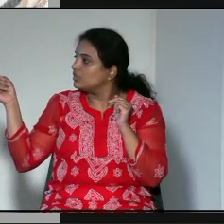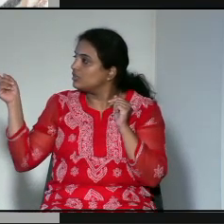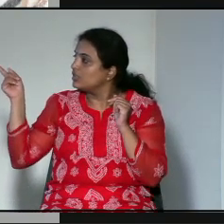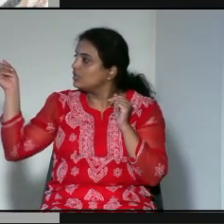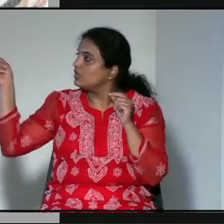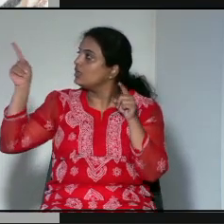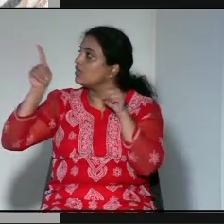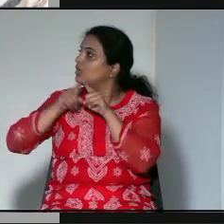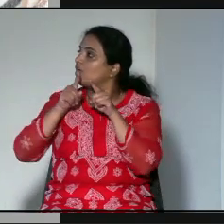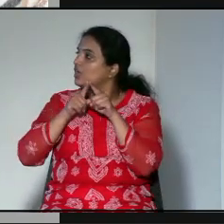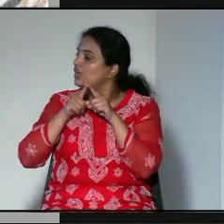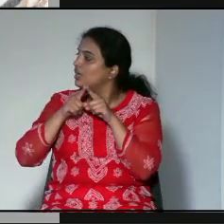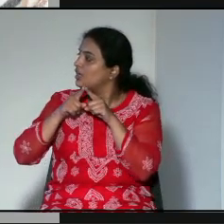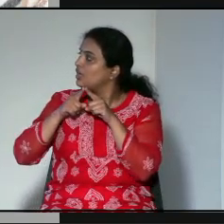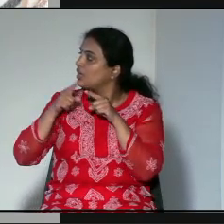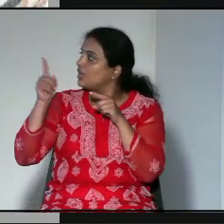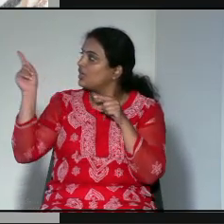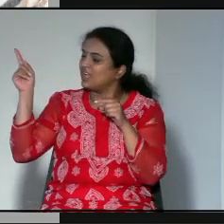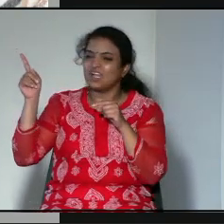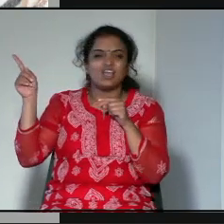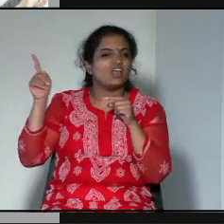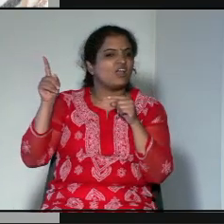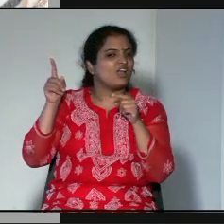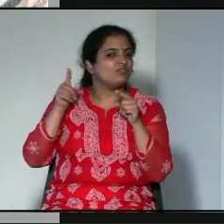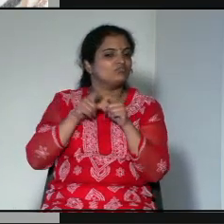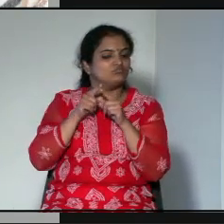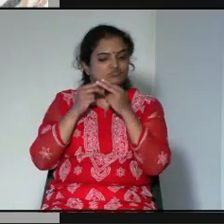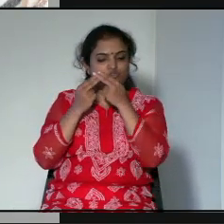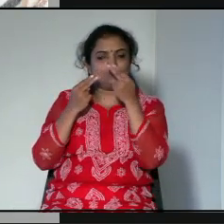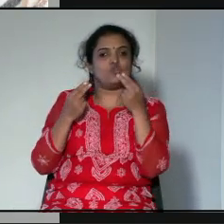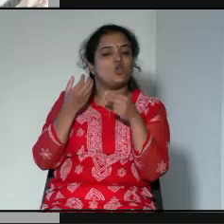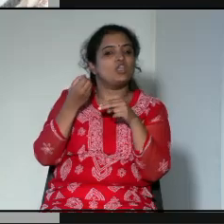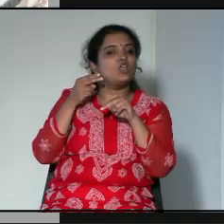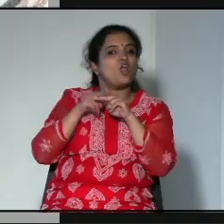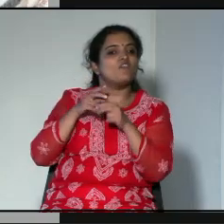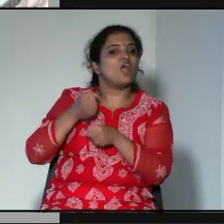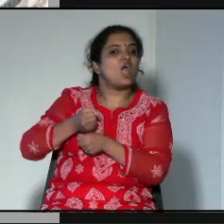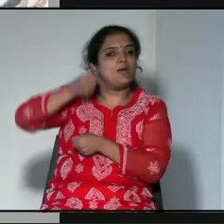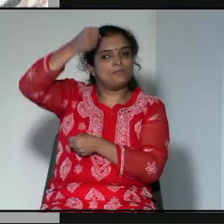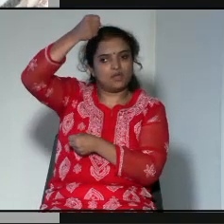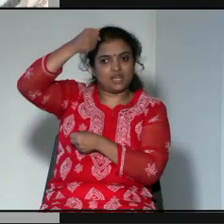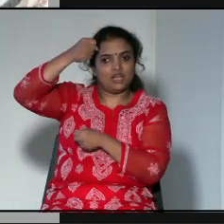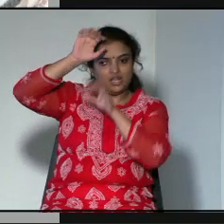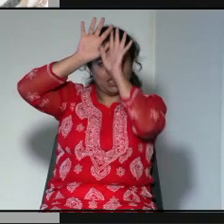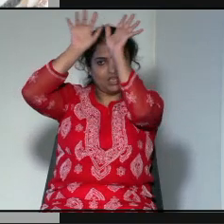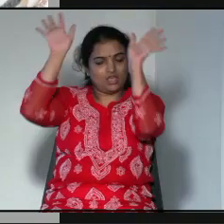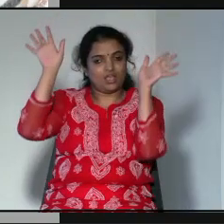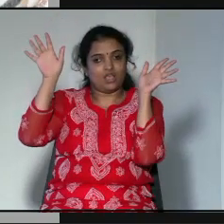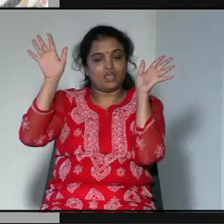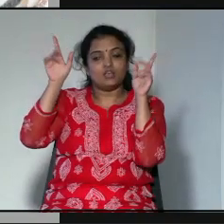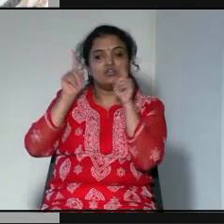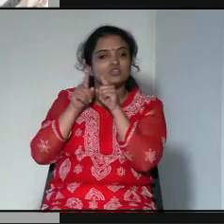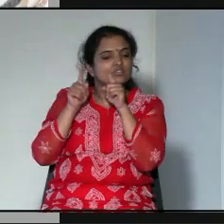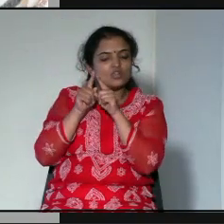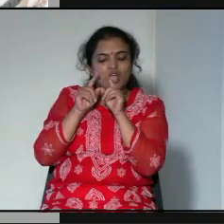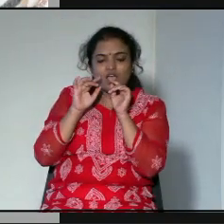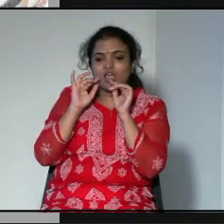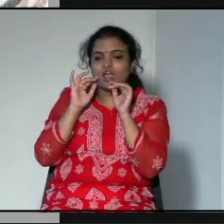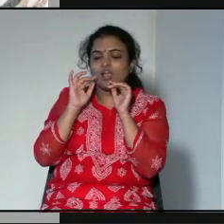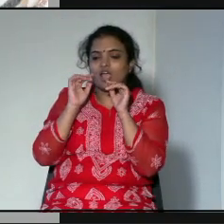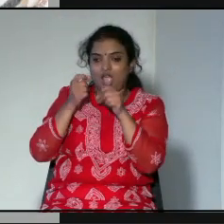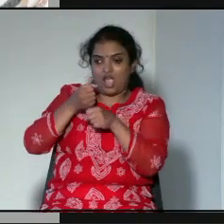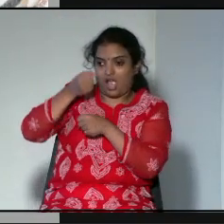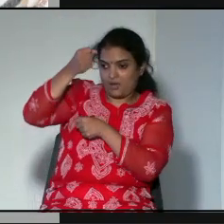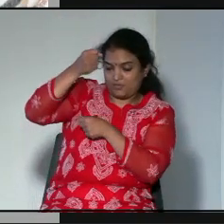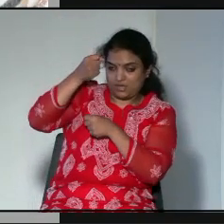an Old Umbrella of Calcutta. And it's interesting to contrast this with a sculpture she makes of an umbrella repairer.